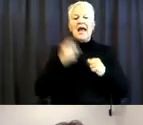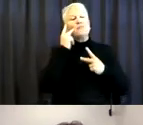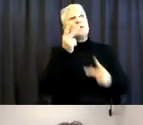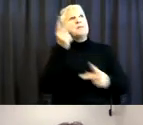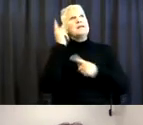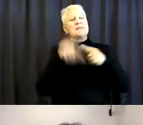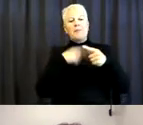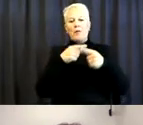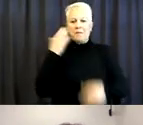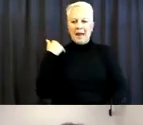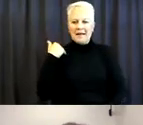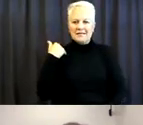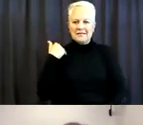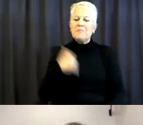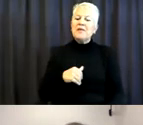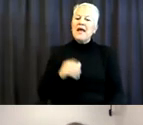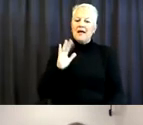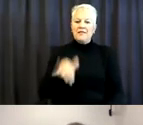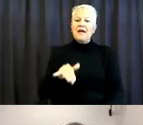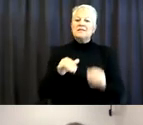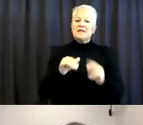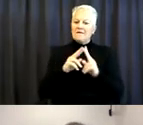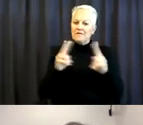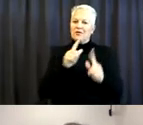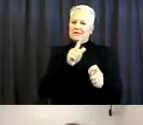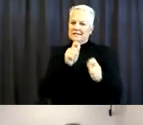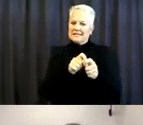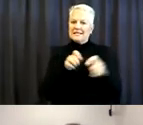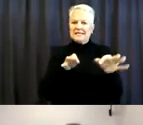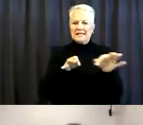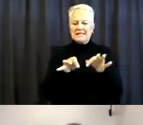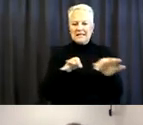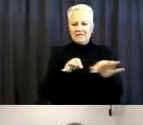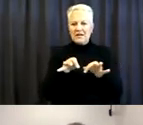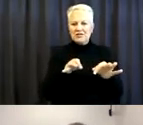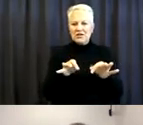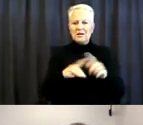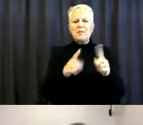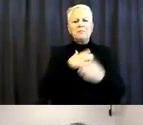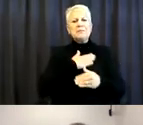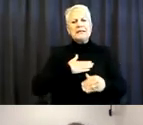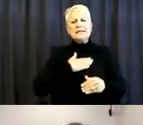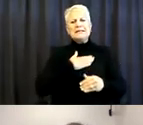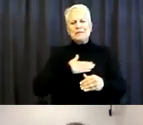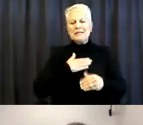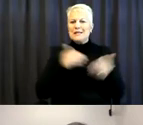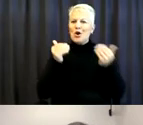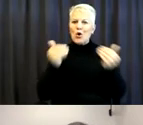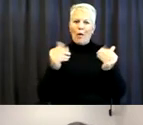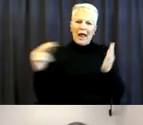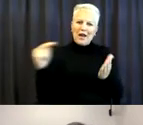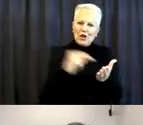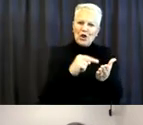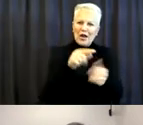past. And so that is a very succinct definition, but please go ahead and look at